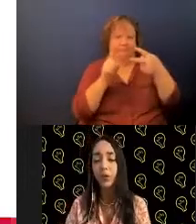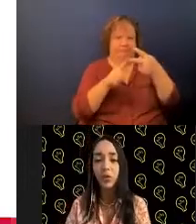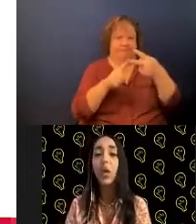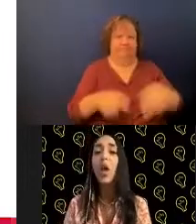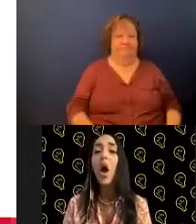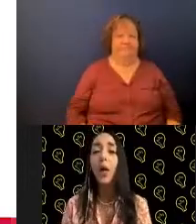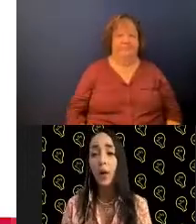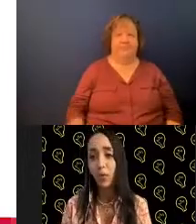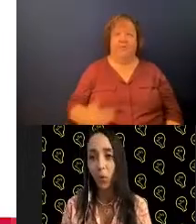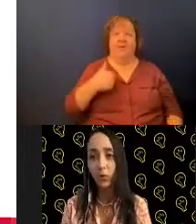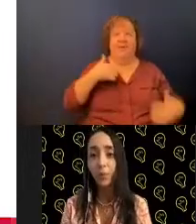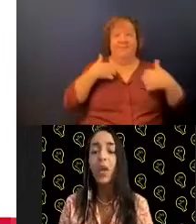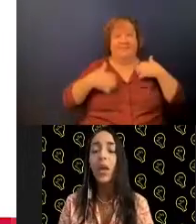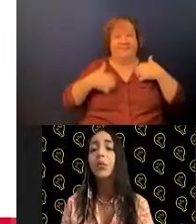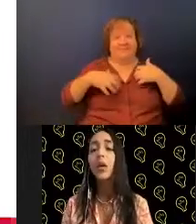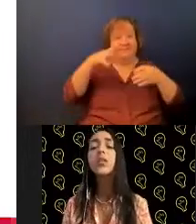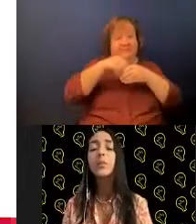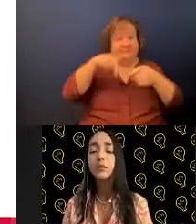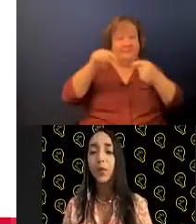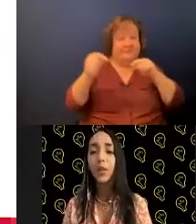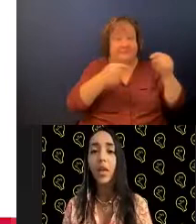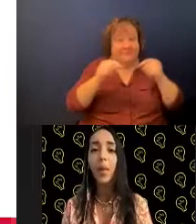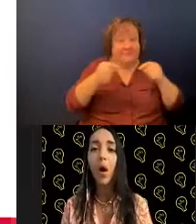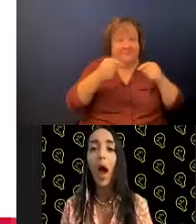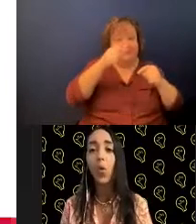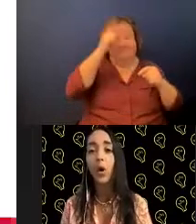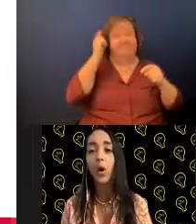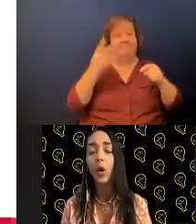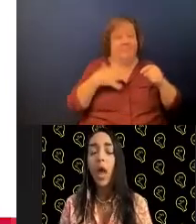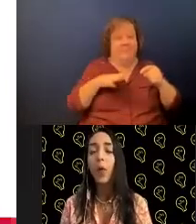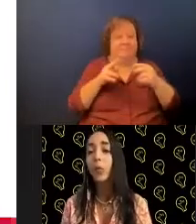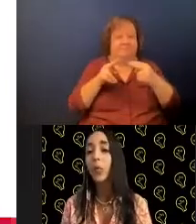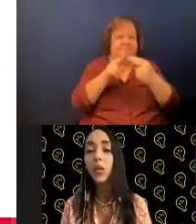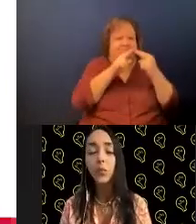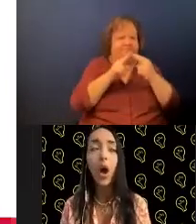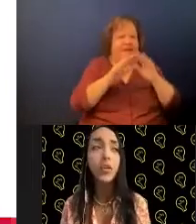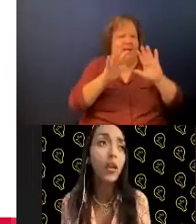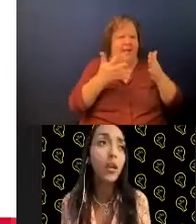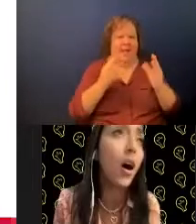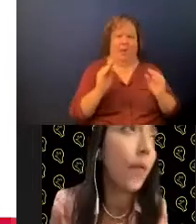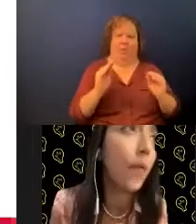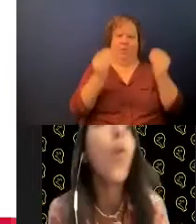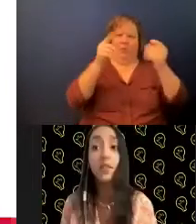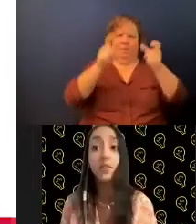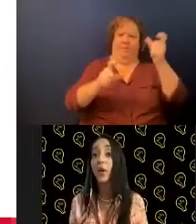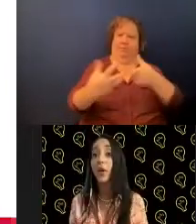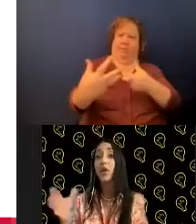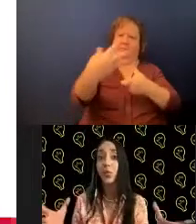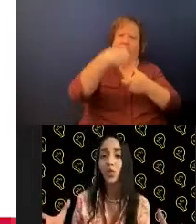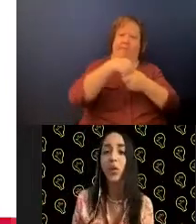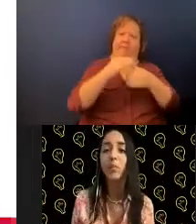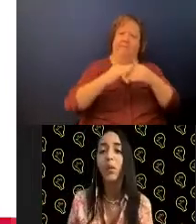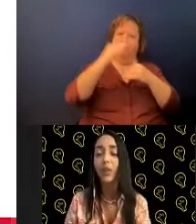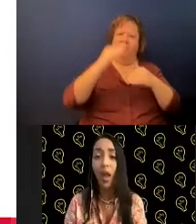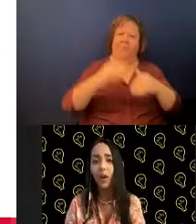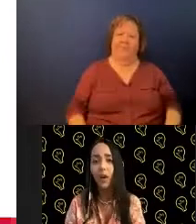much for youth around the world. Now, talking specifically about our research project, that was the very first one that